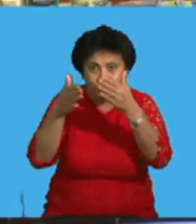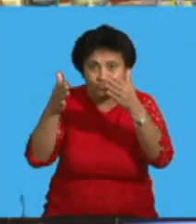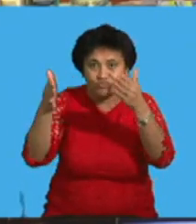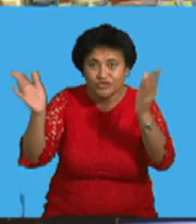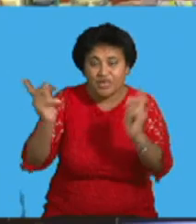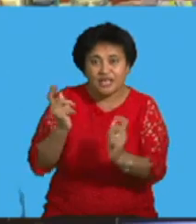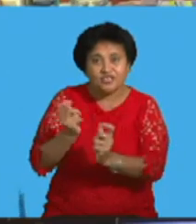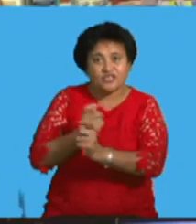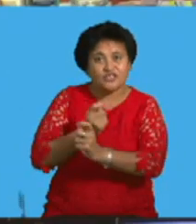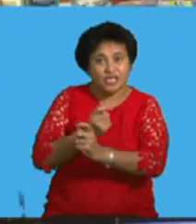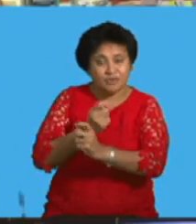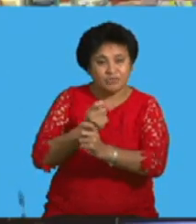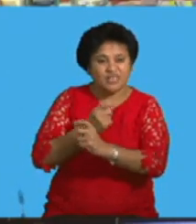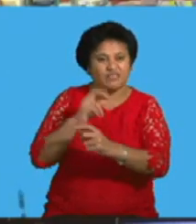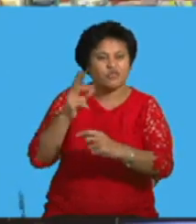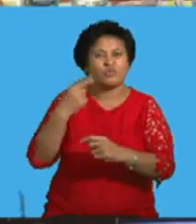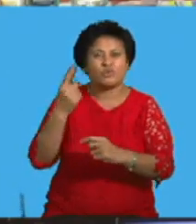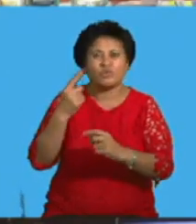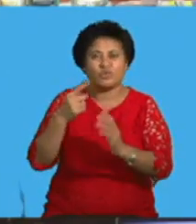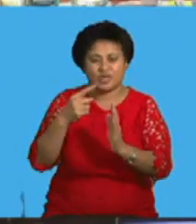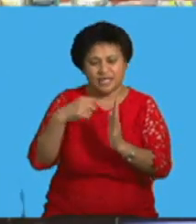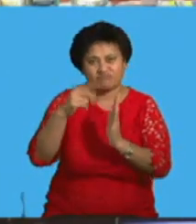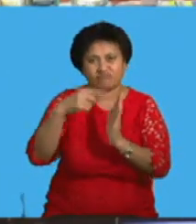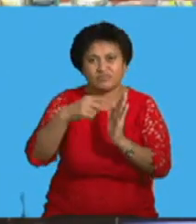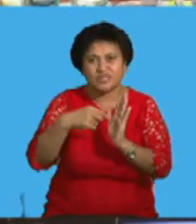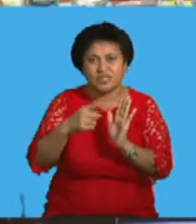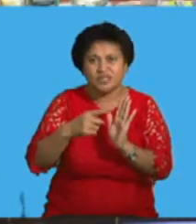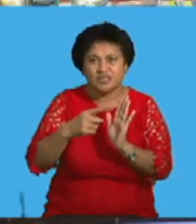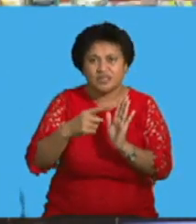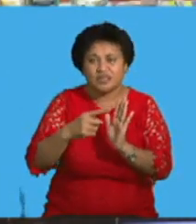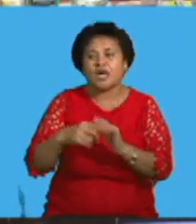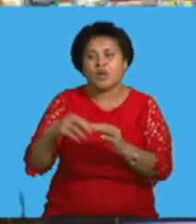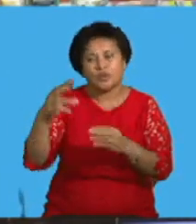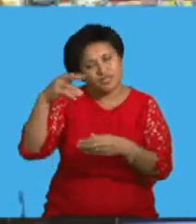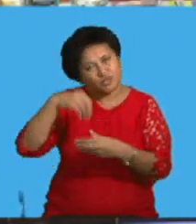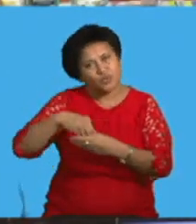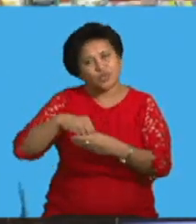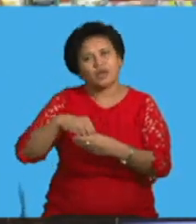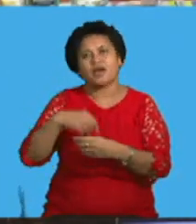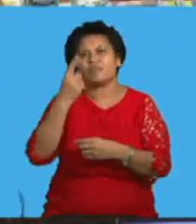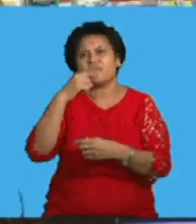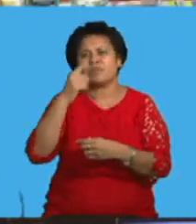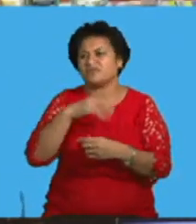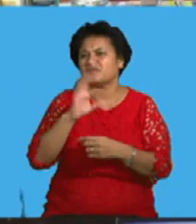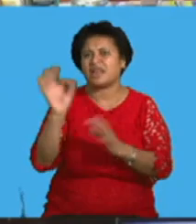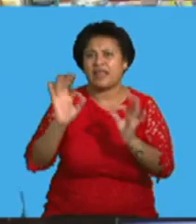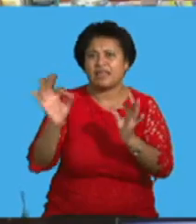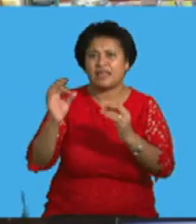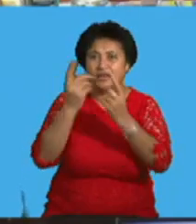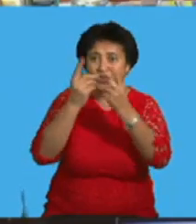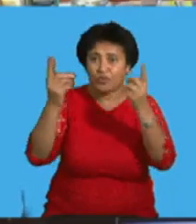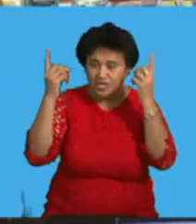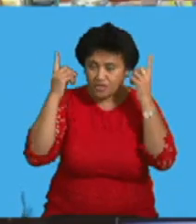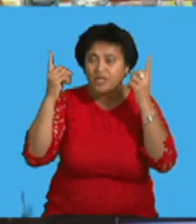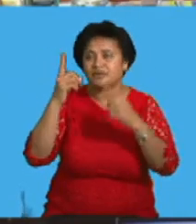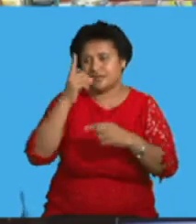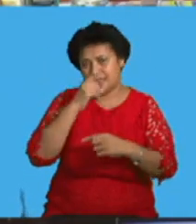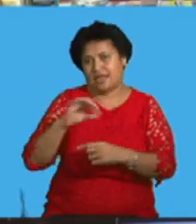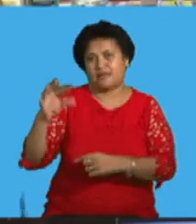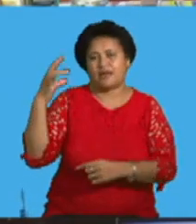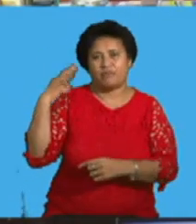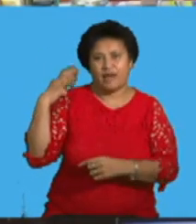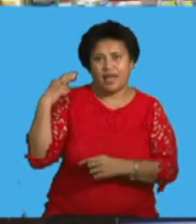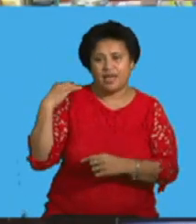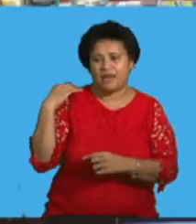the eligibility criteria to include non-graduates and age limit increased to 40 years, we are